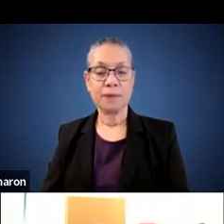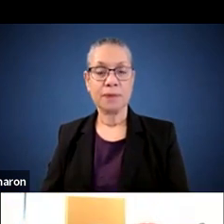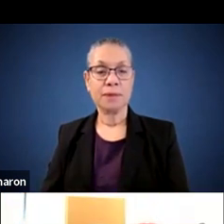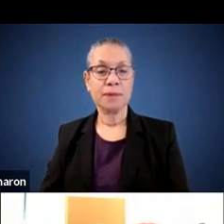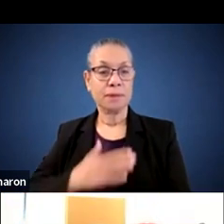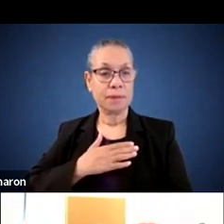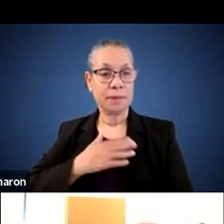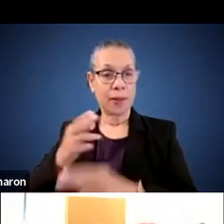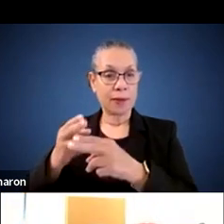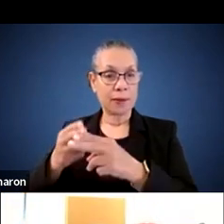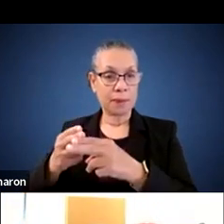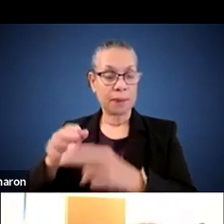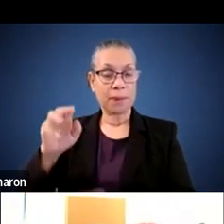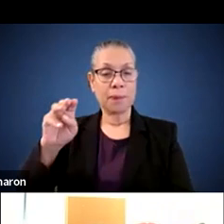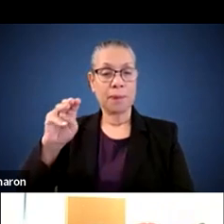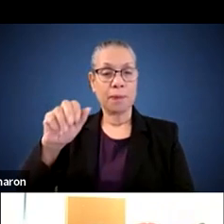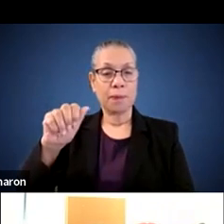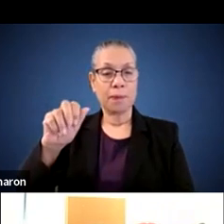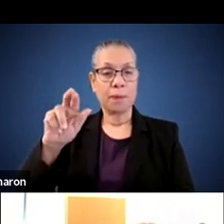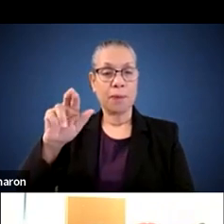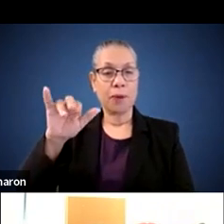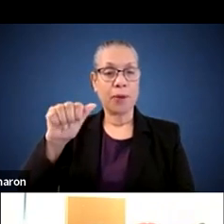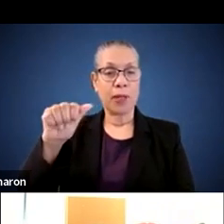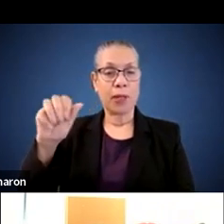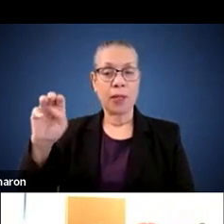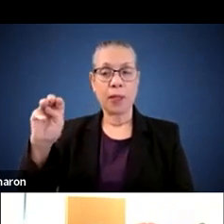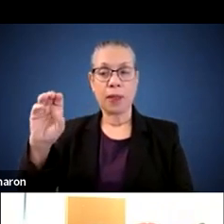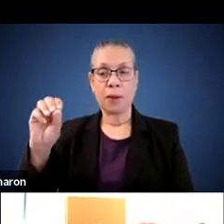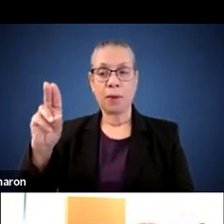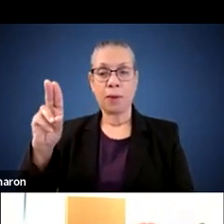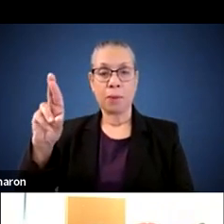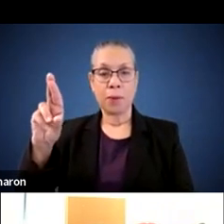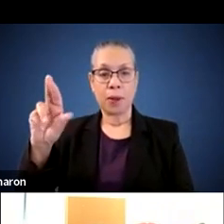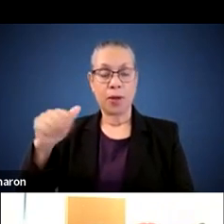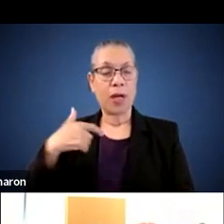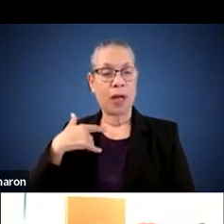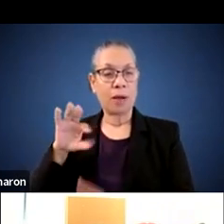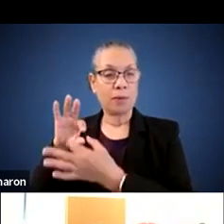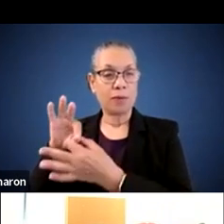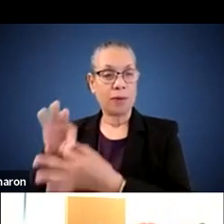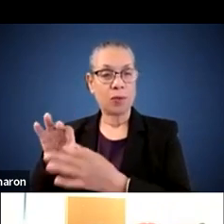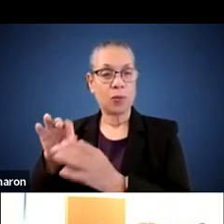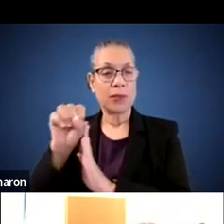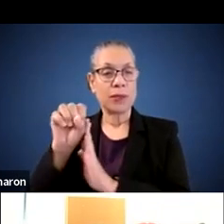my name is Maria Mora I live in Roxbury and I'm part of Saint Stephen's group